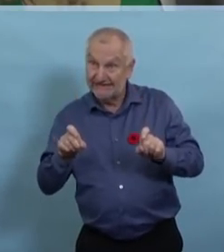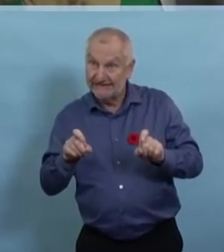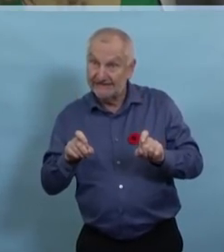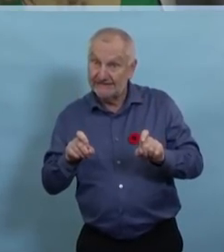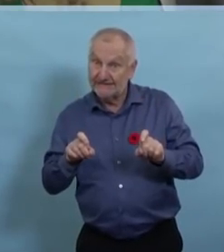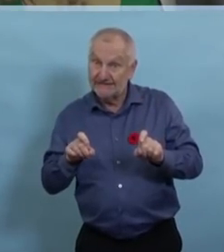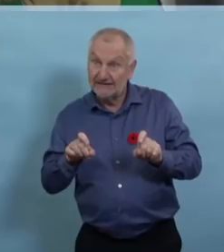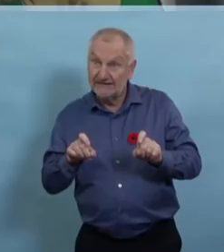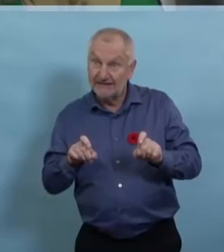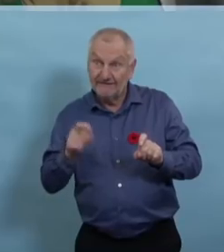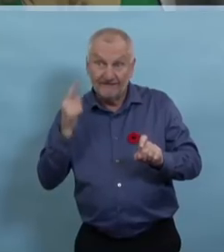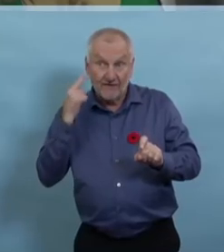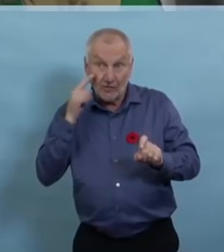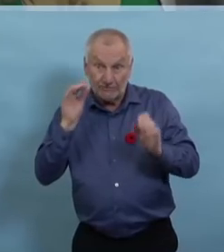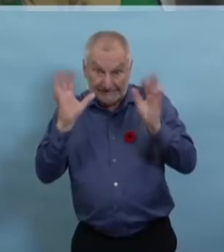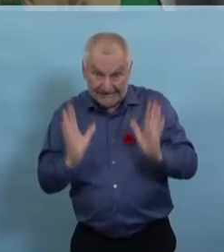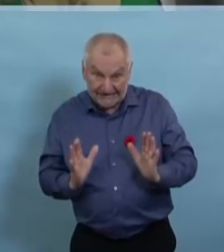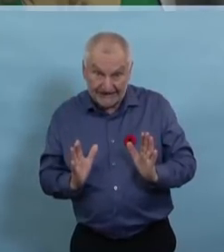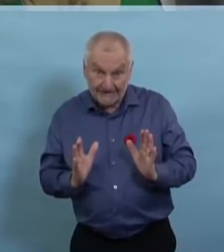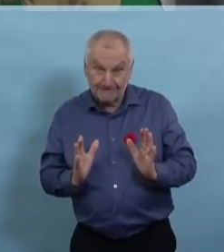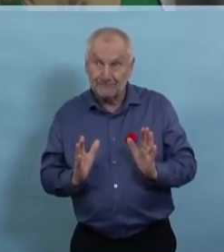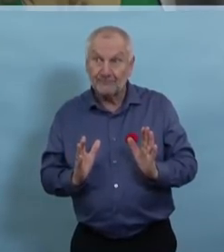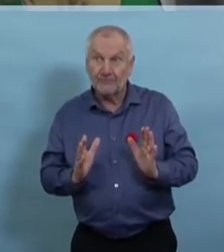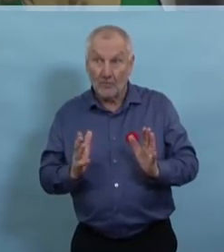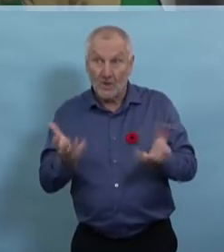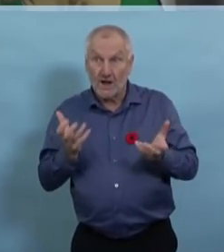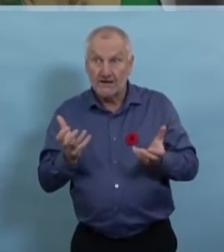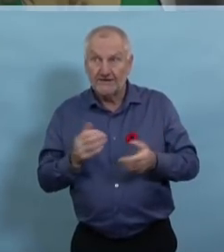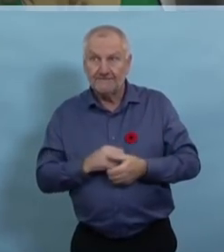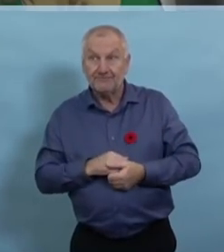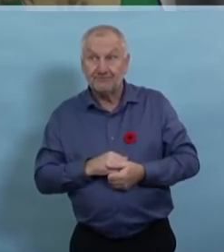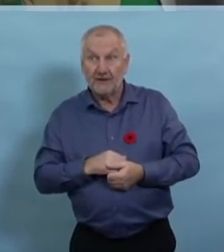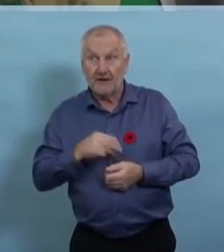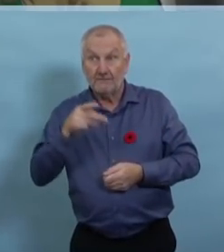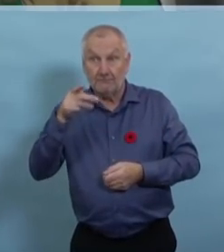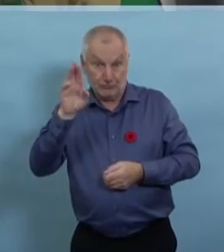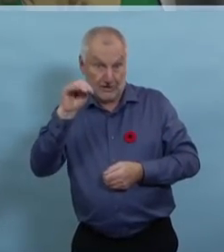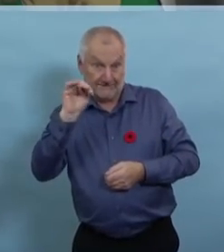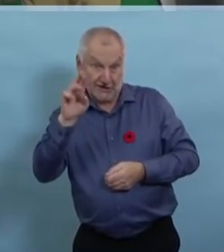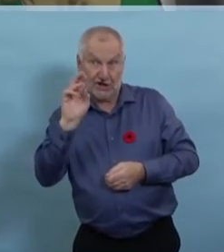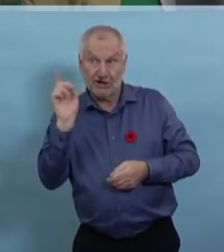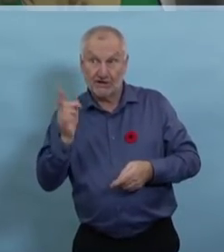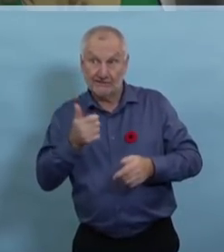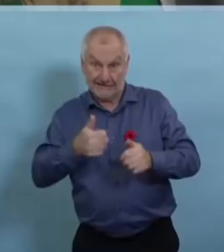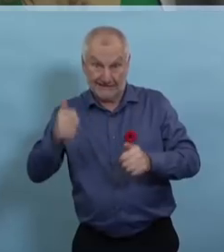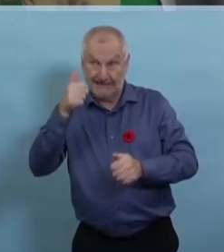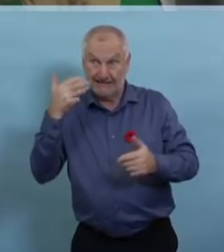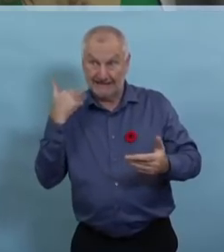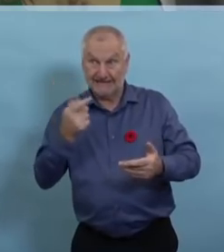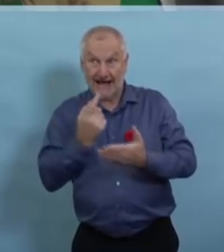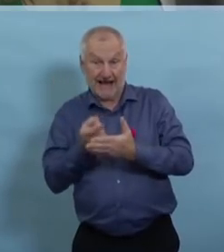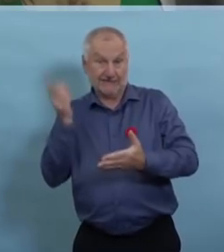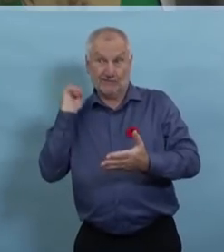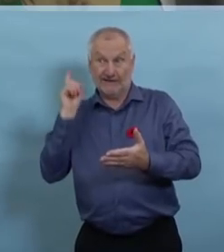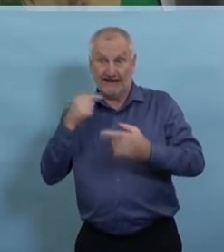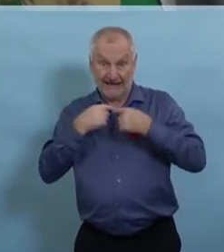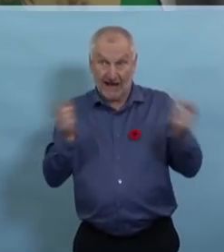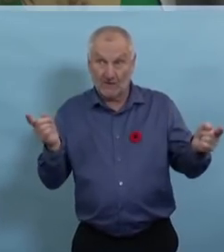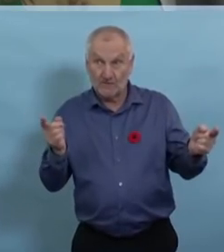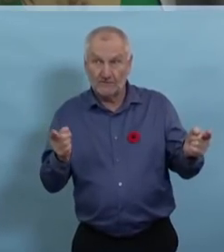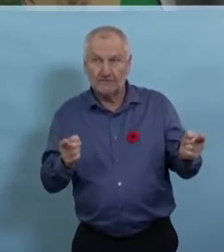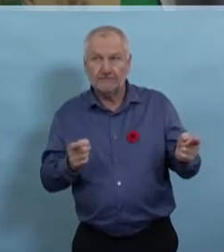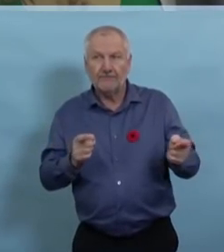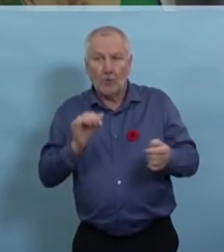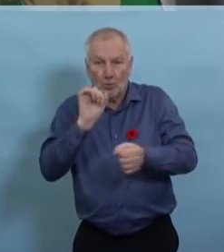for teachers, as the Premier mentioned last week. They're working with the federal government to ensure that we can get that